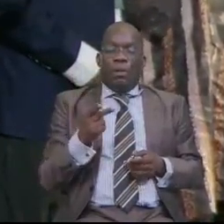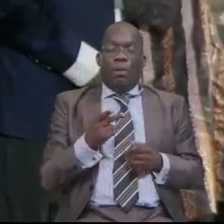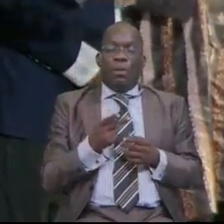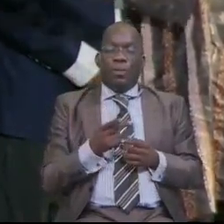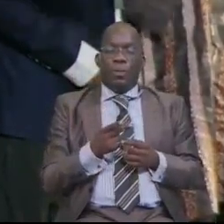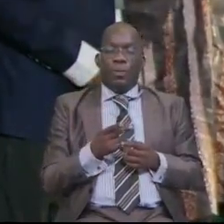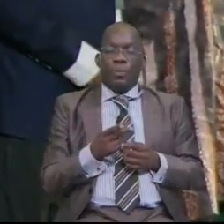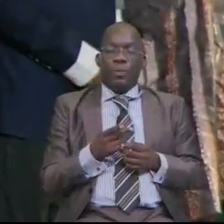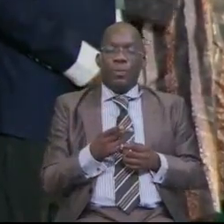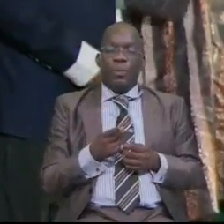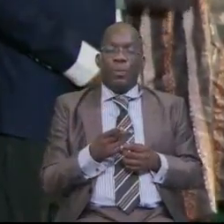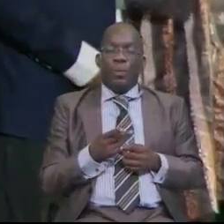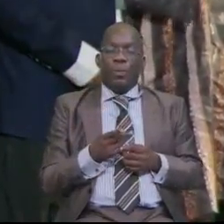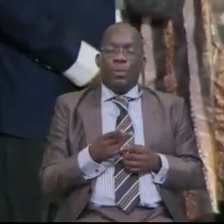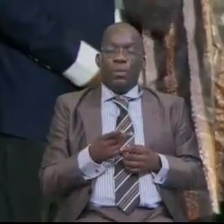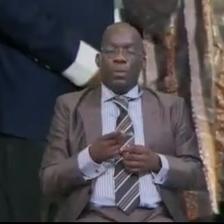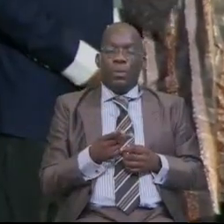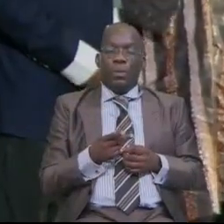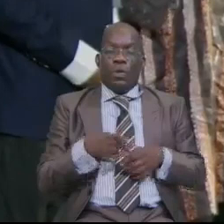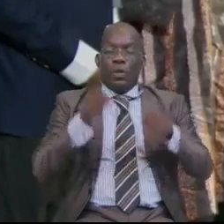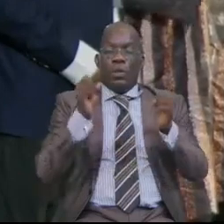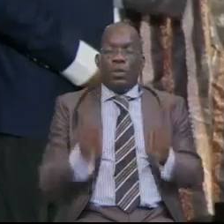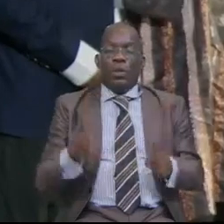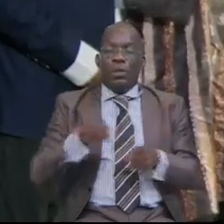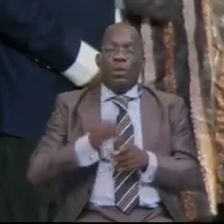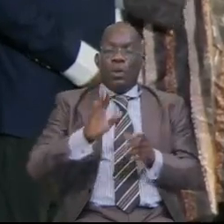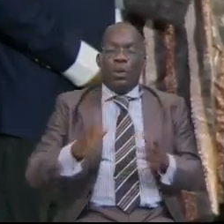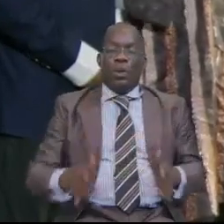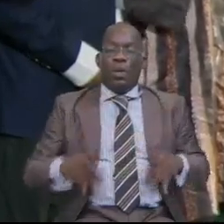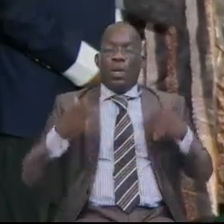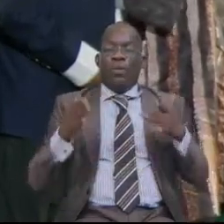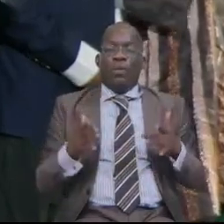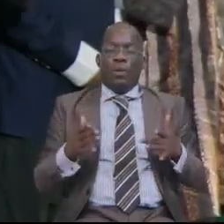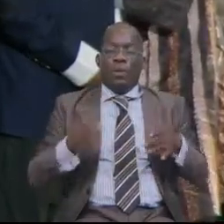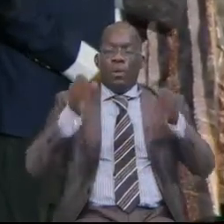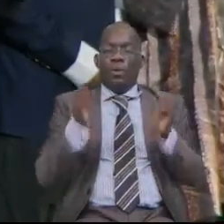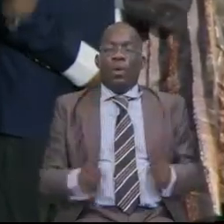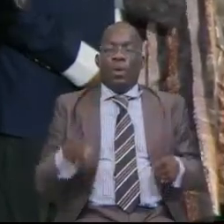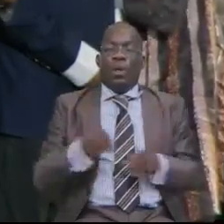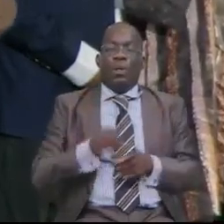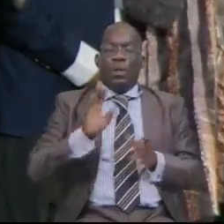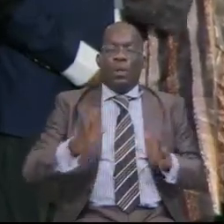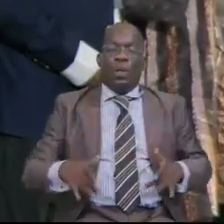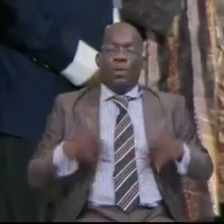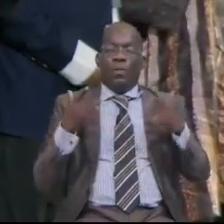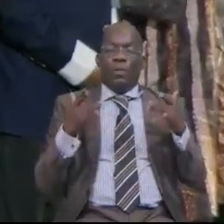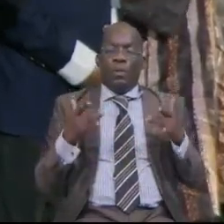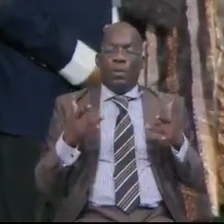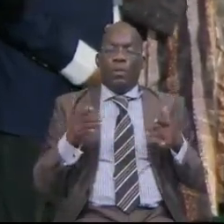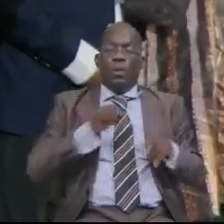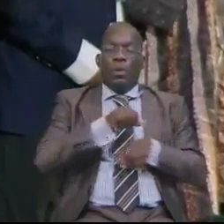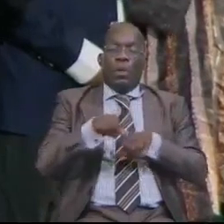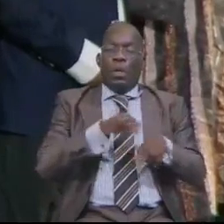More grace in your life, strength in your life, power in your life, anointing